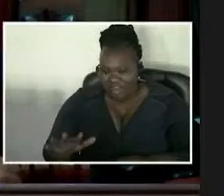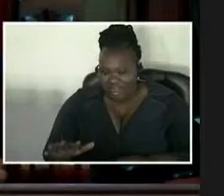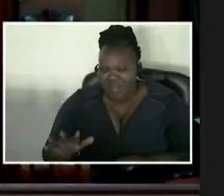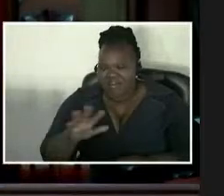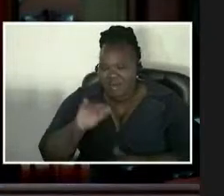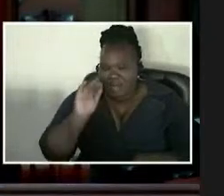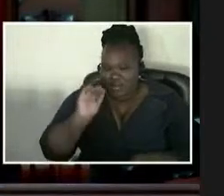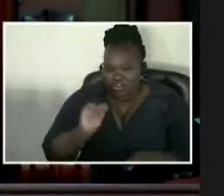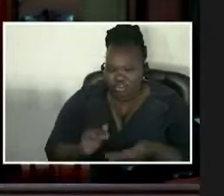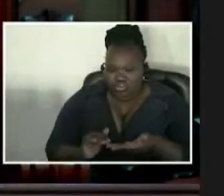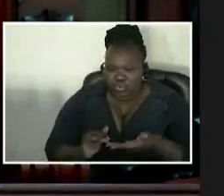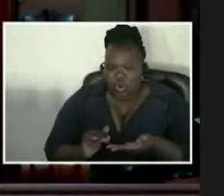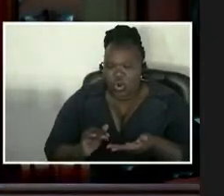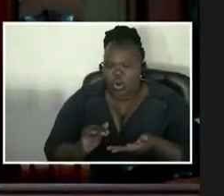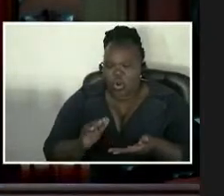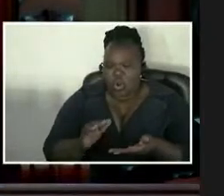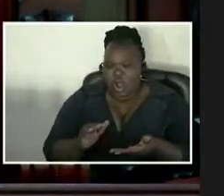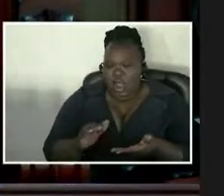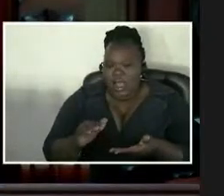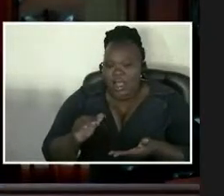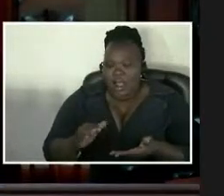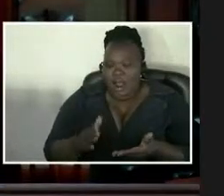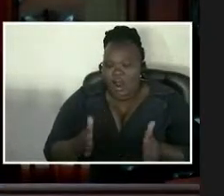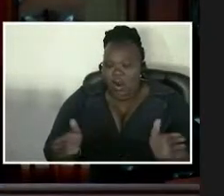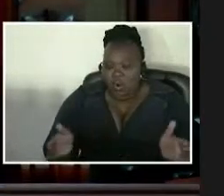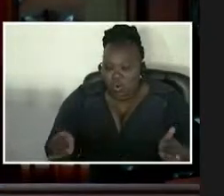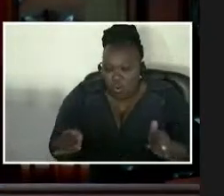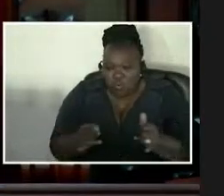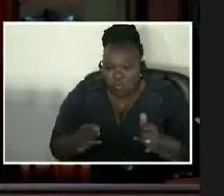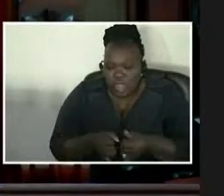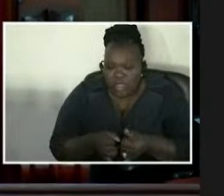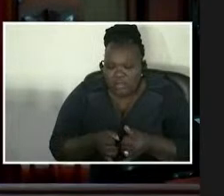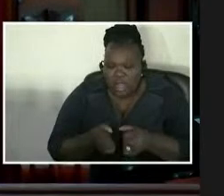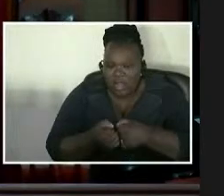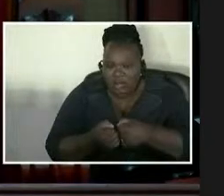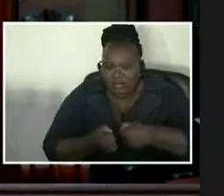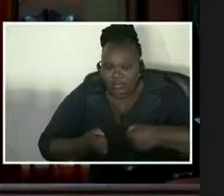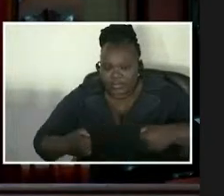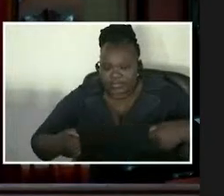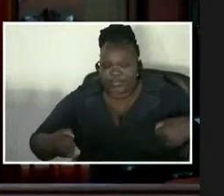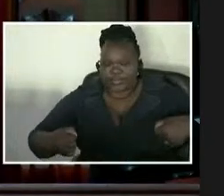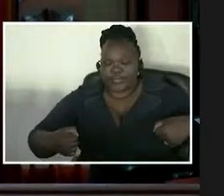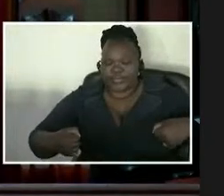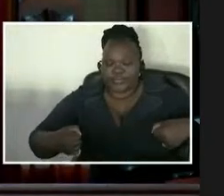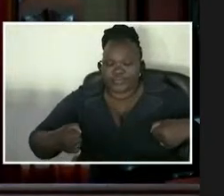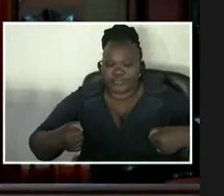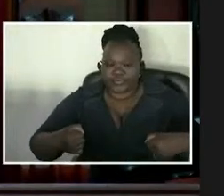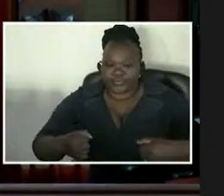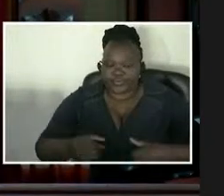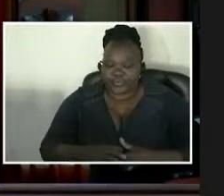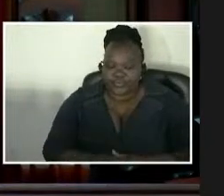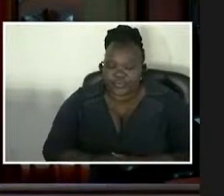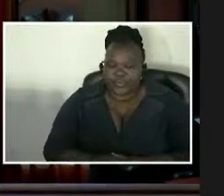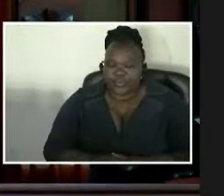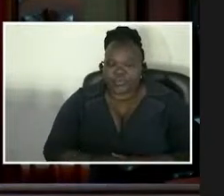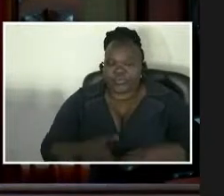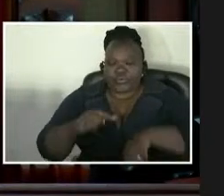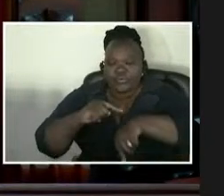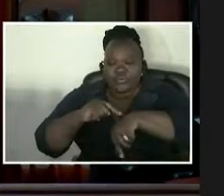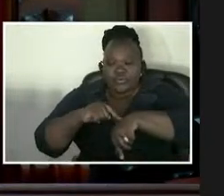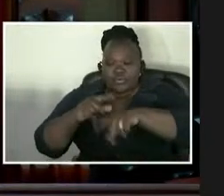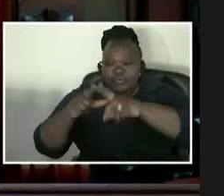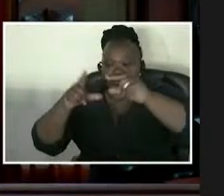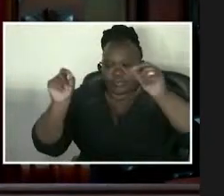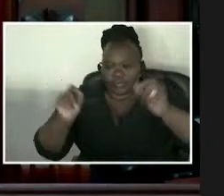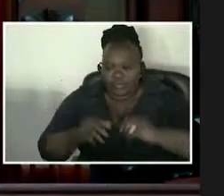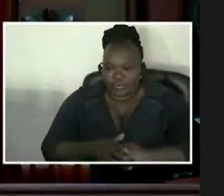malnutrition and to fight obesity as diabetes rates in under one and five years as an increase remember your time is